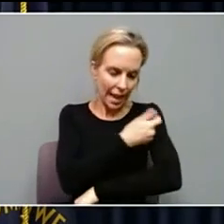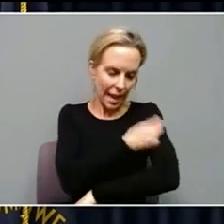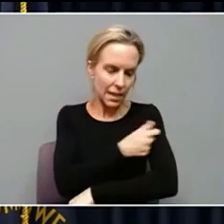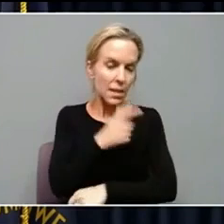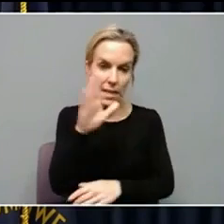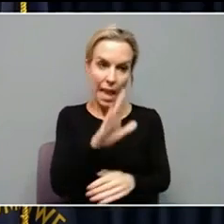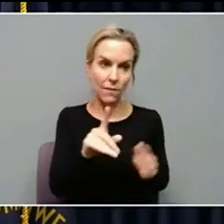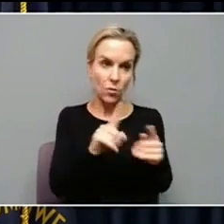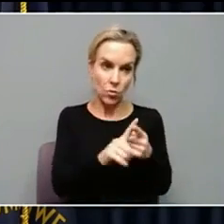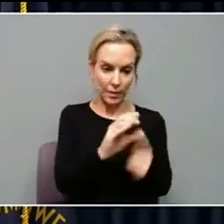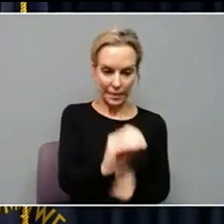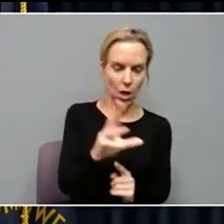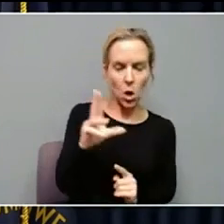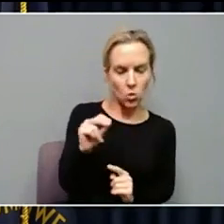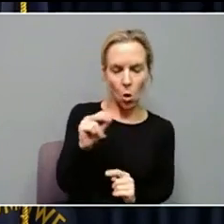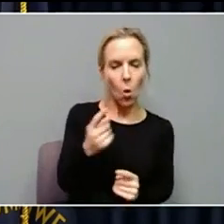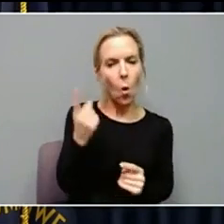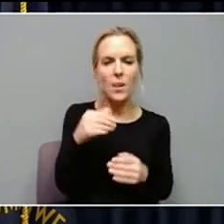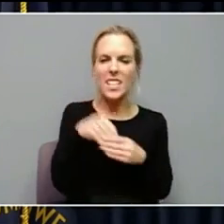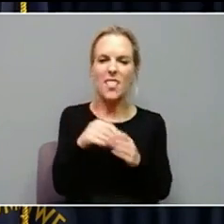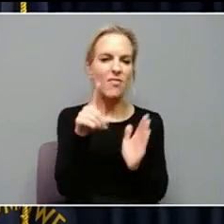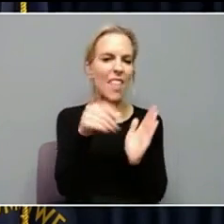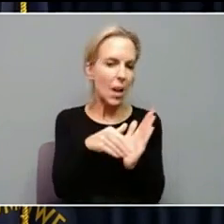in the thousands.